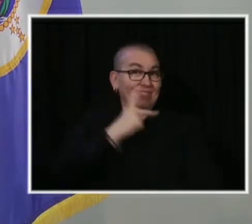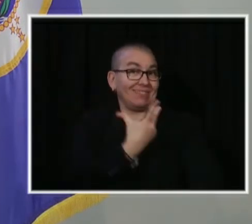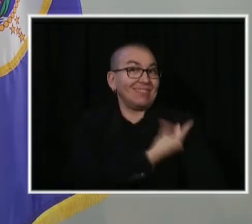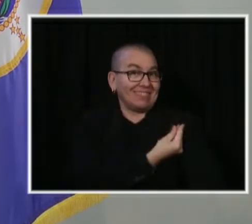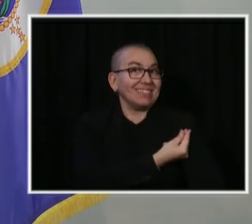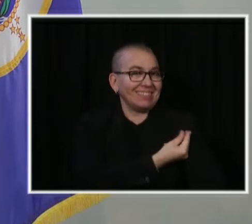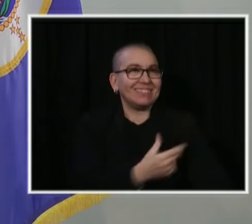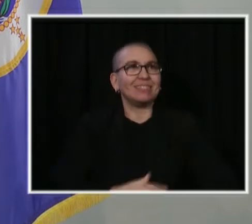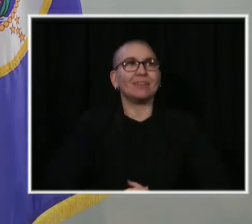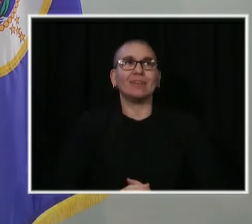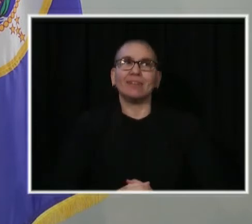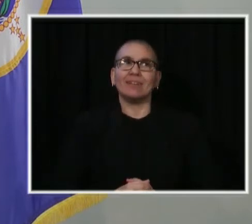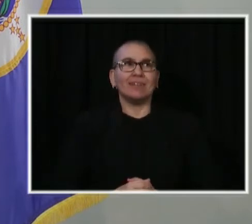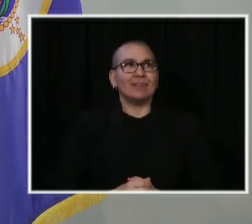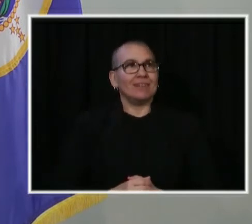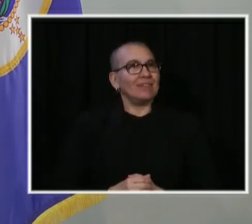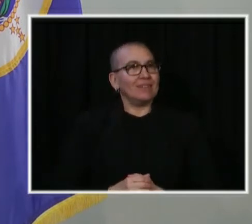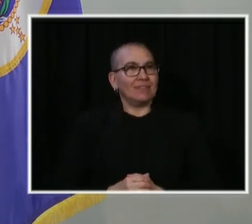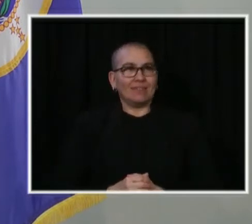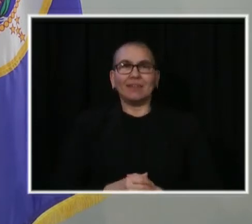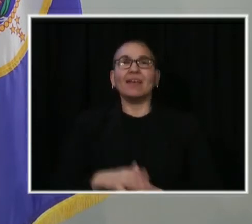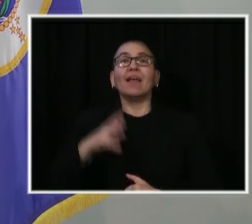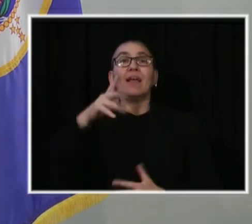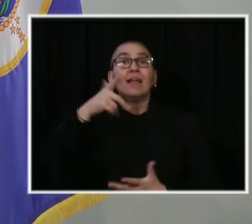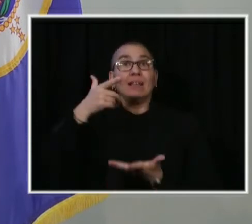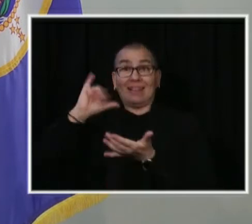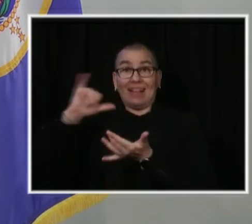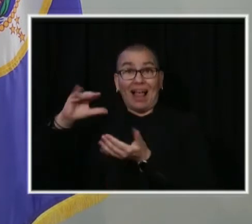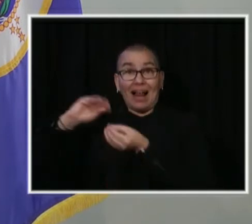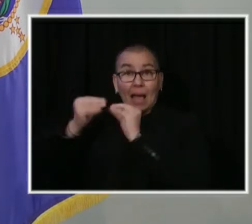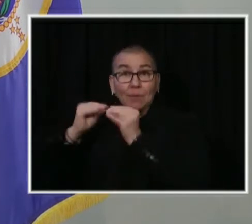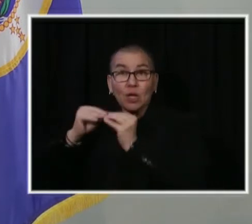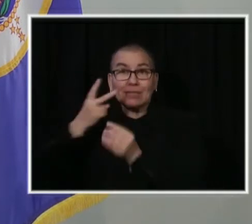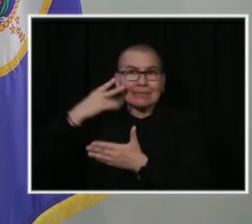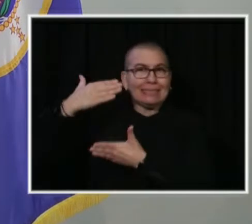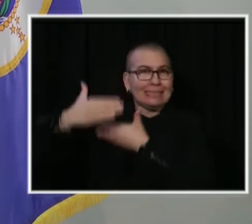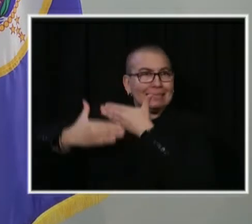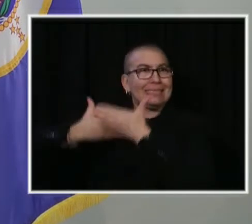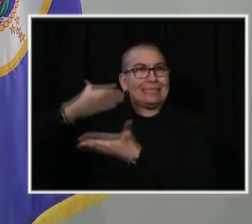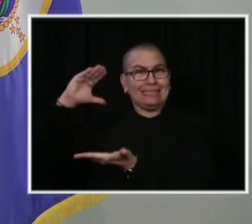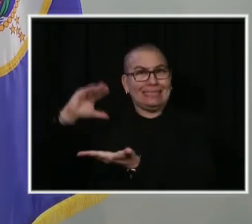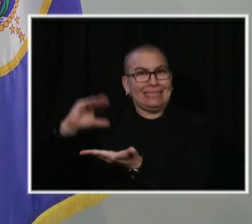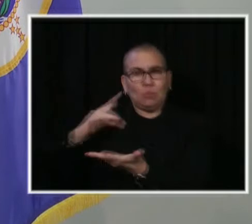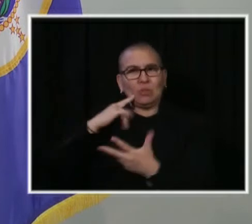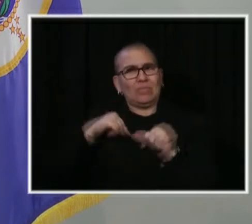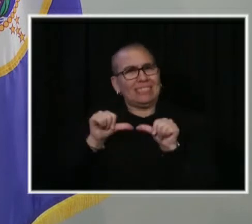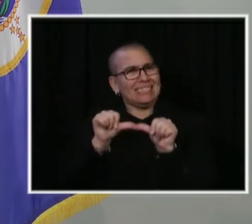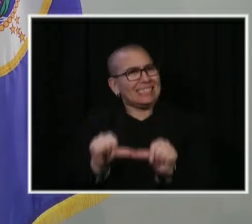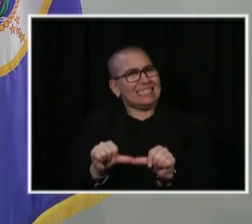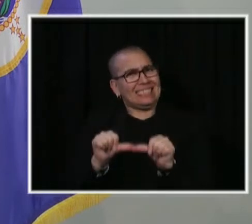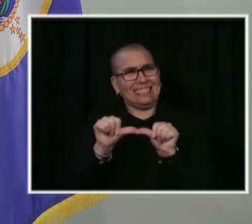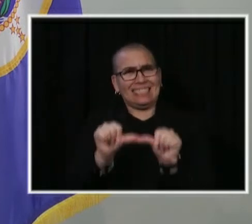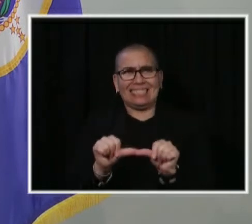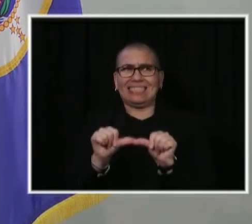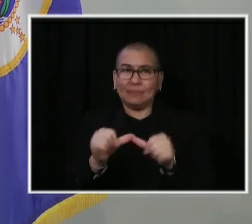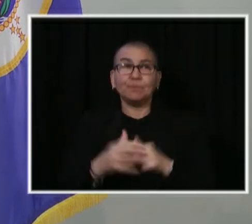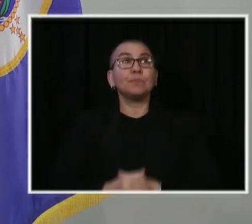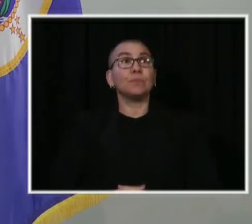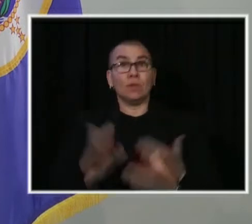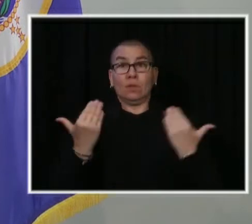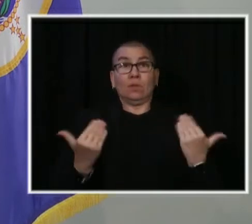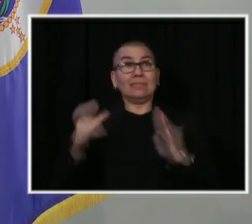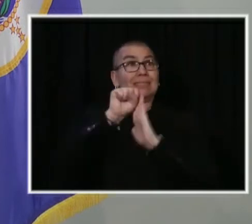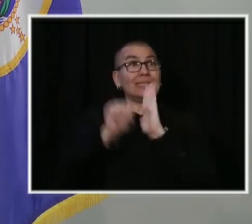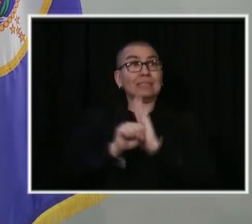to our children. Let's get them done and protect them. It's critically important. And we can do that all right now. The state of Minnesota has the